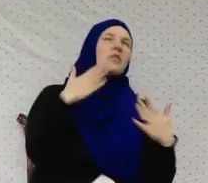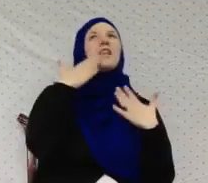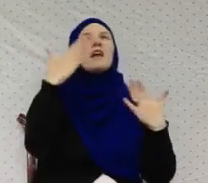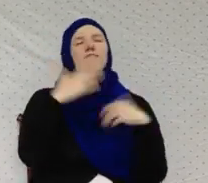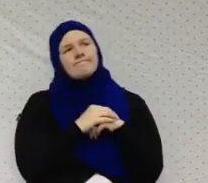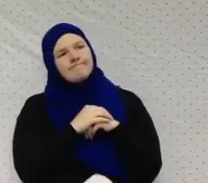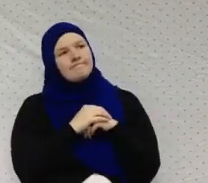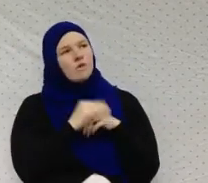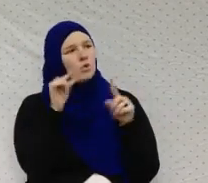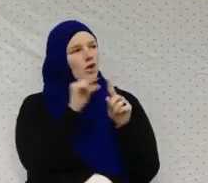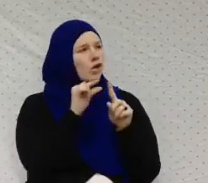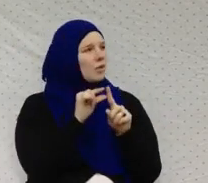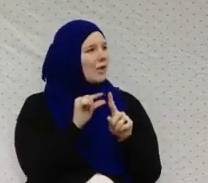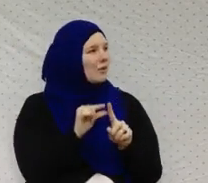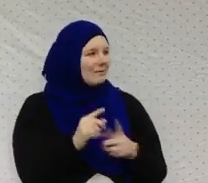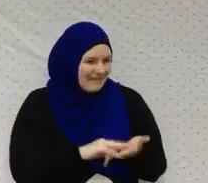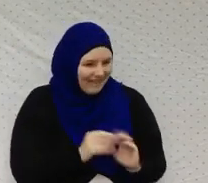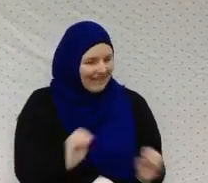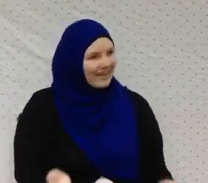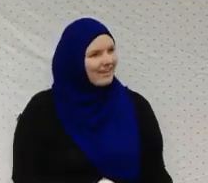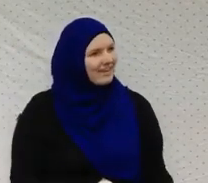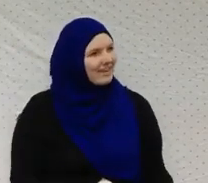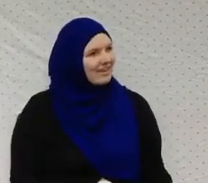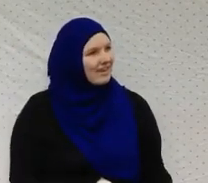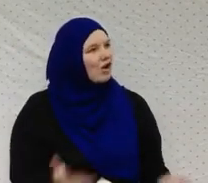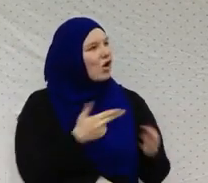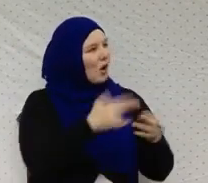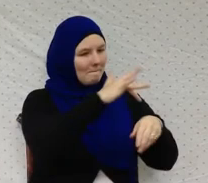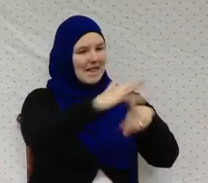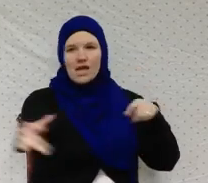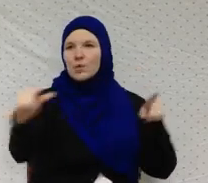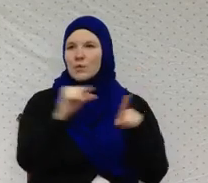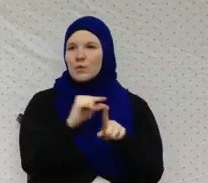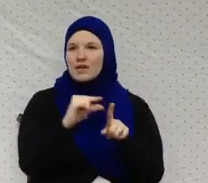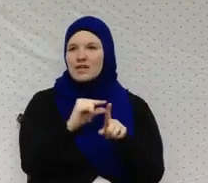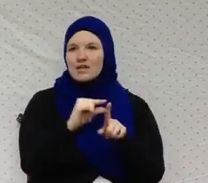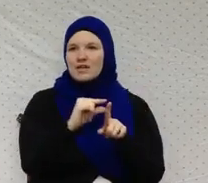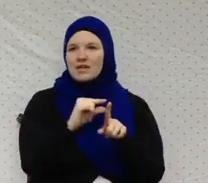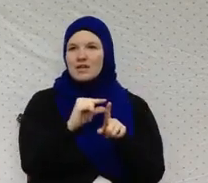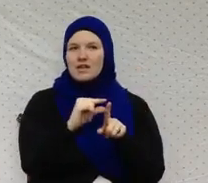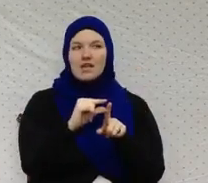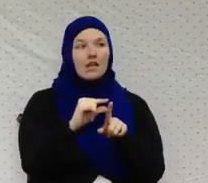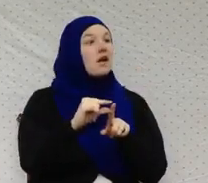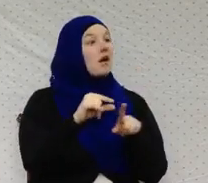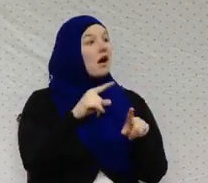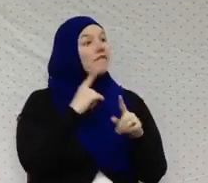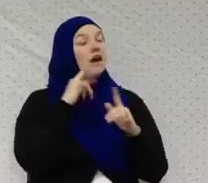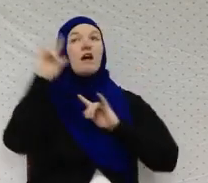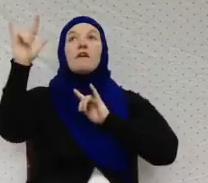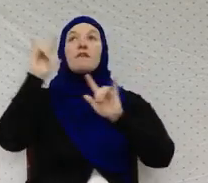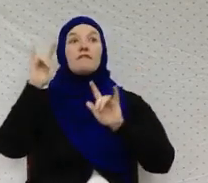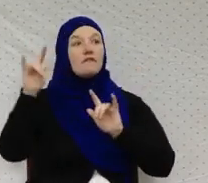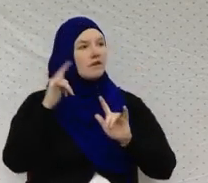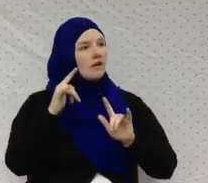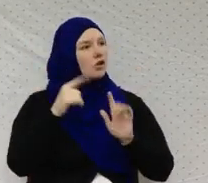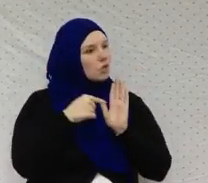you are great. Oh Allah, thank you. All of these words are empty words until you turn them